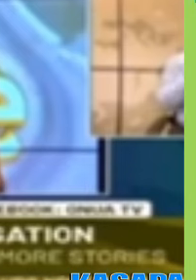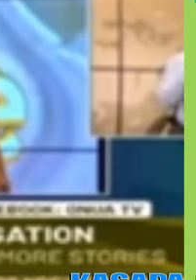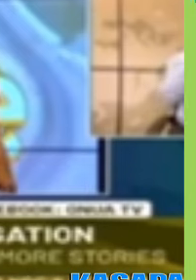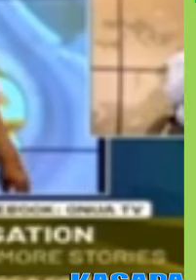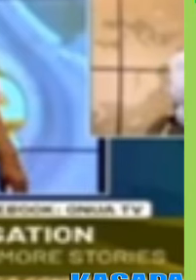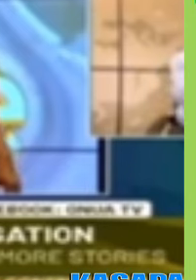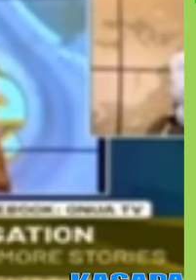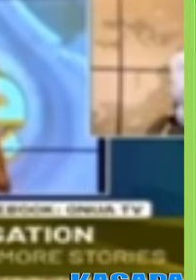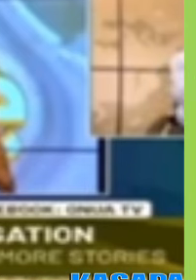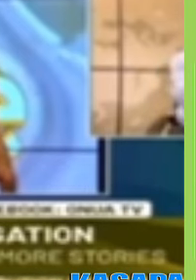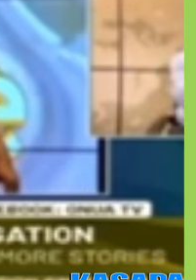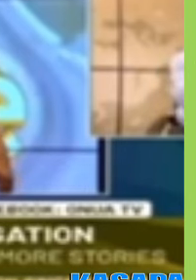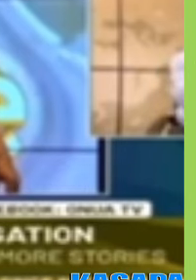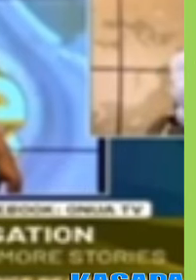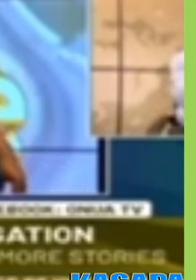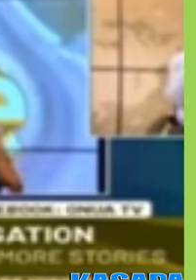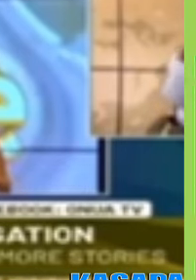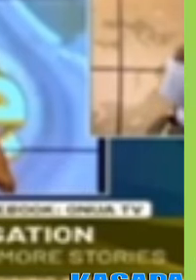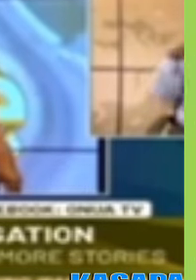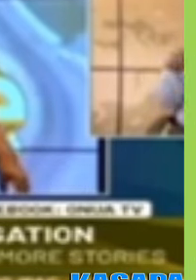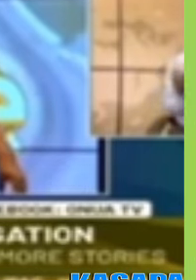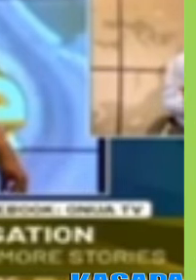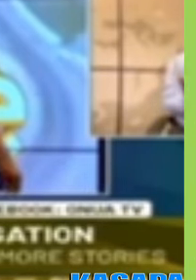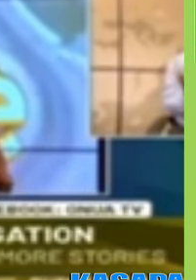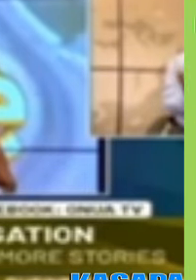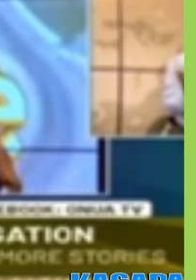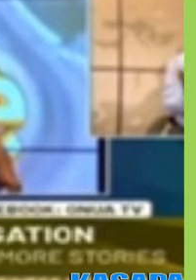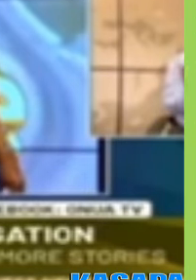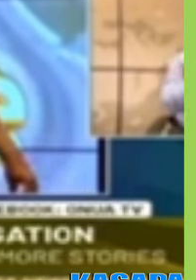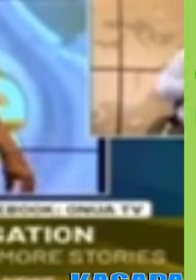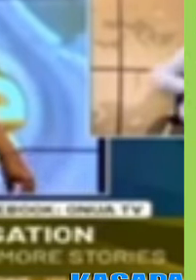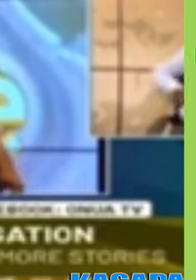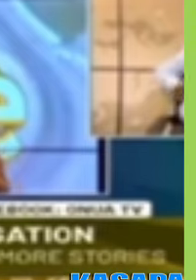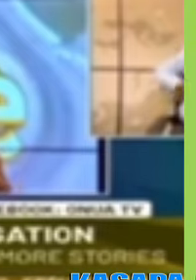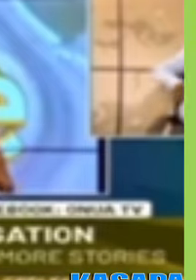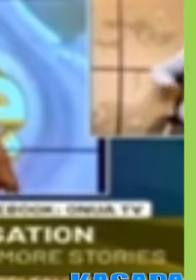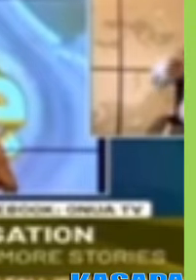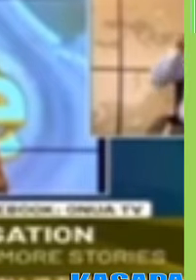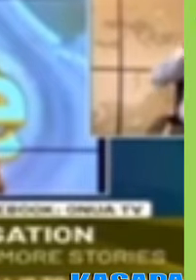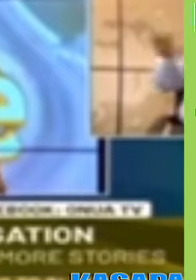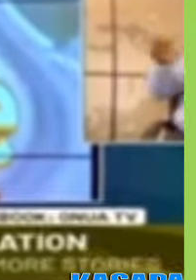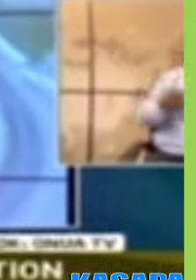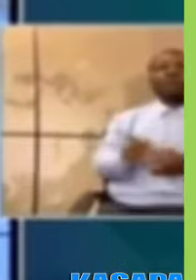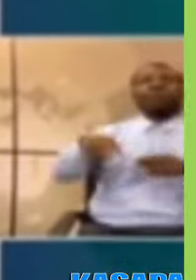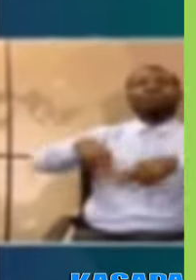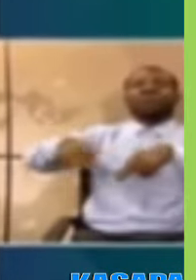you're not. Huh? And now come at the chrome off. But what's enough? I can't pop up and I always send off.